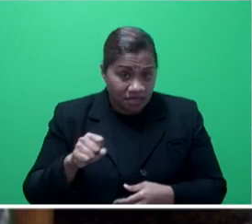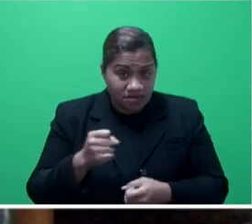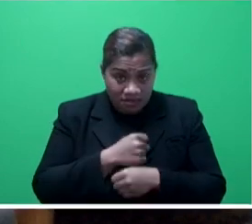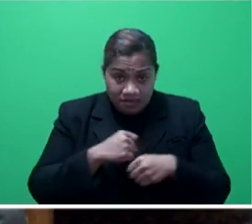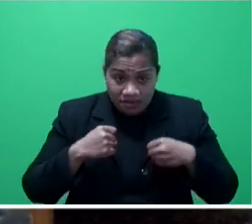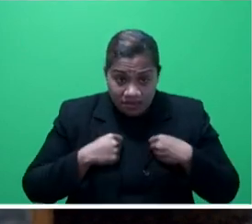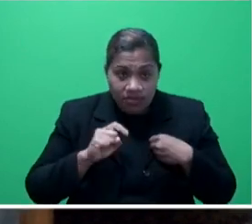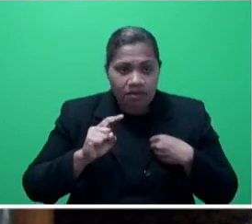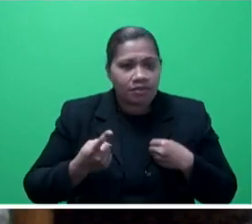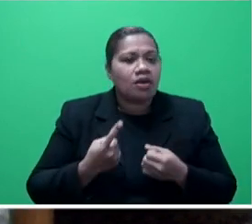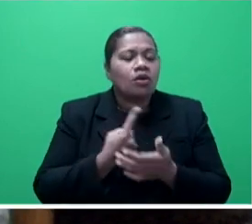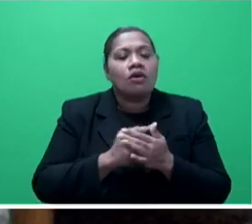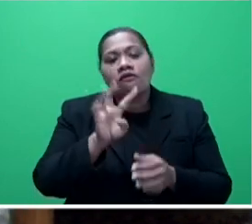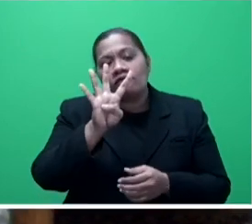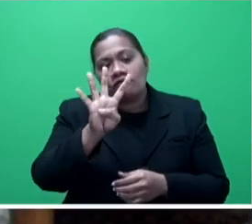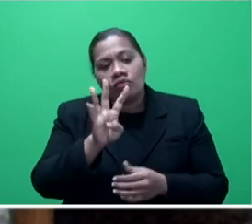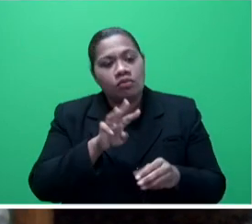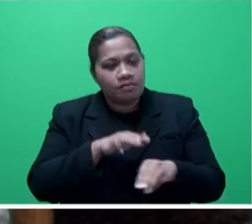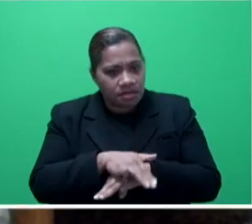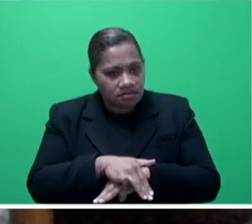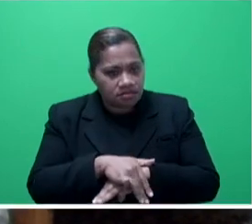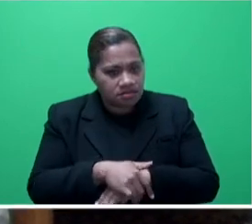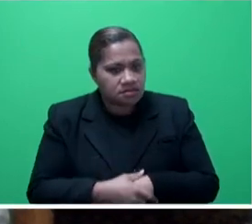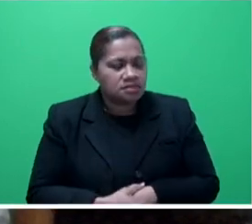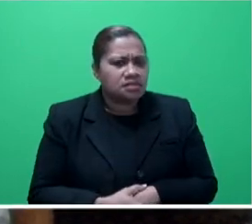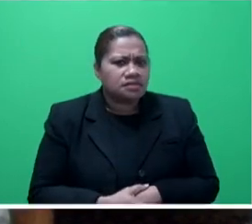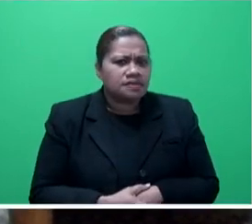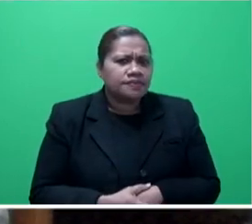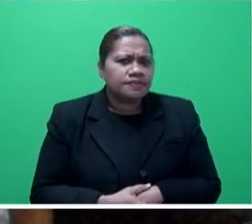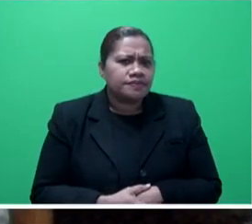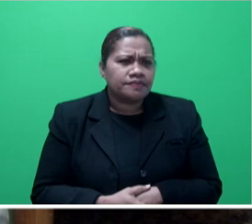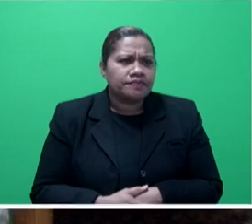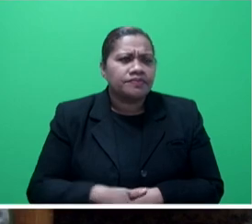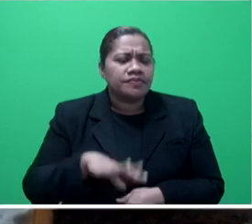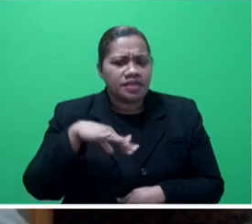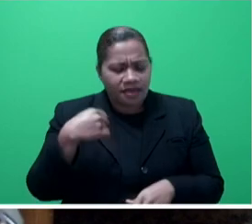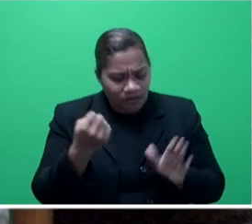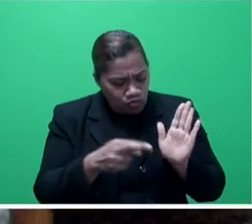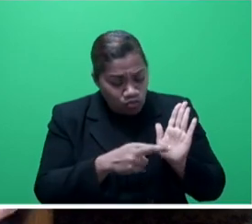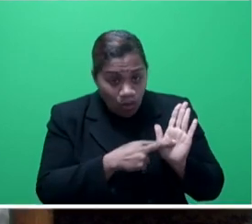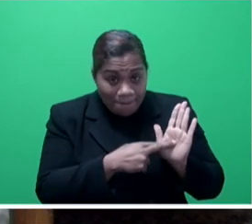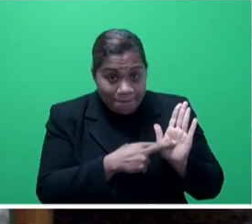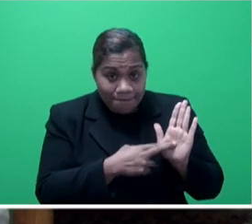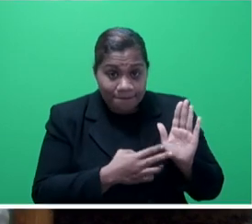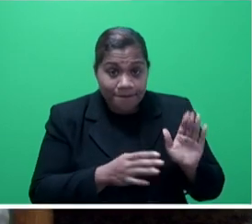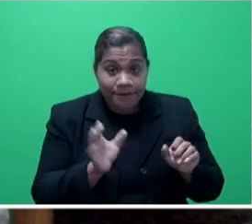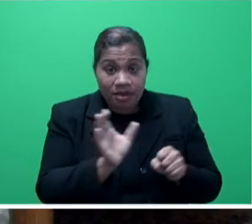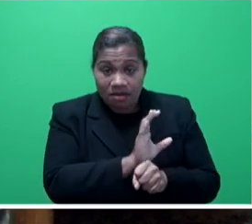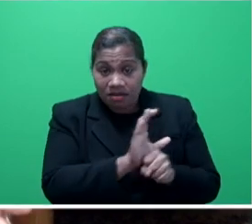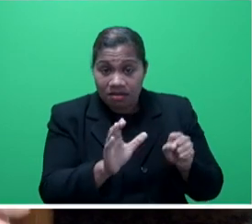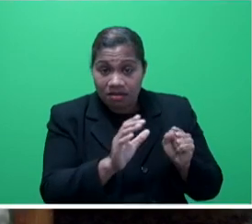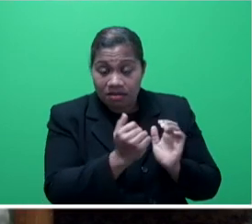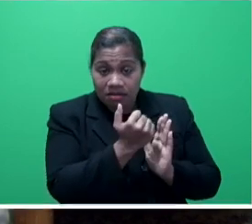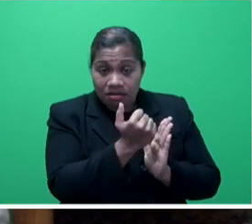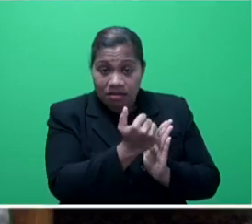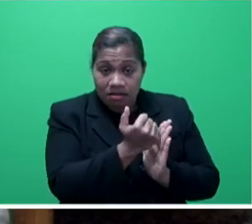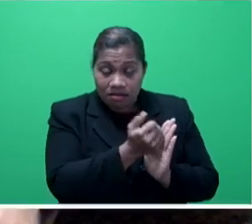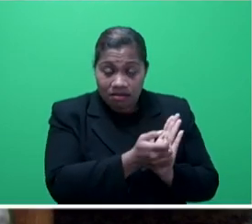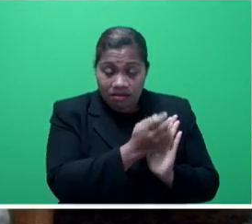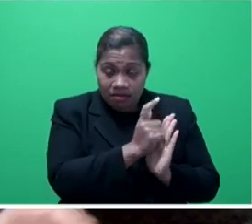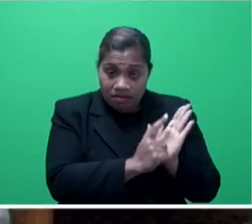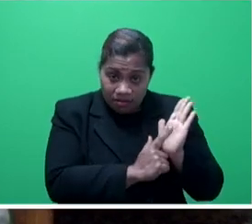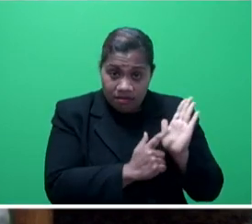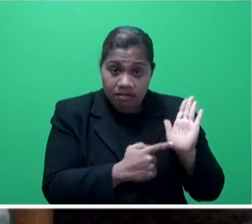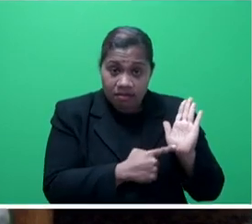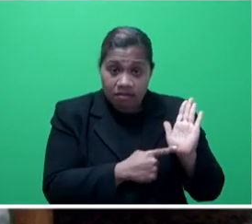after 4 months. There's a requirement under the Companies Act, Mr. Speaker, sir, for the company to actually lodge their accounts